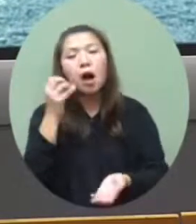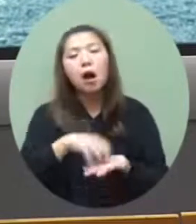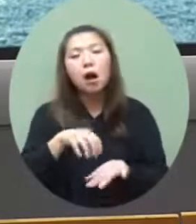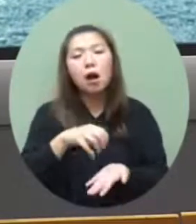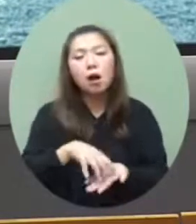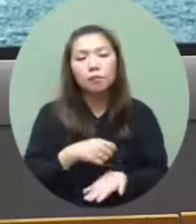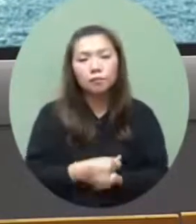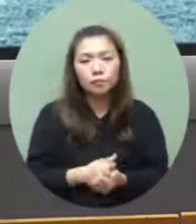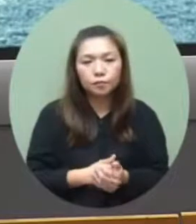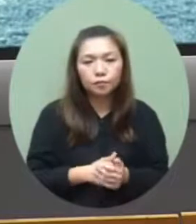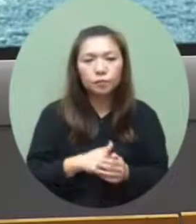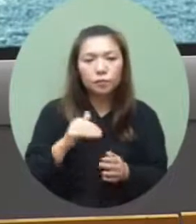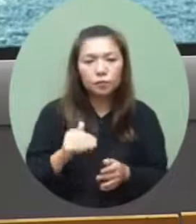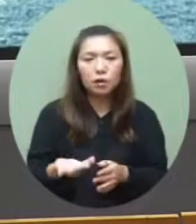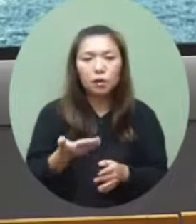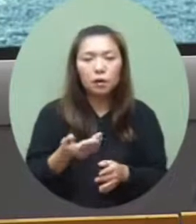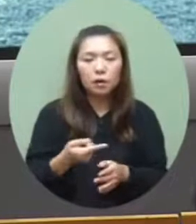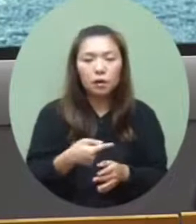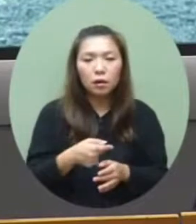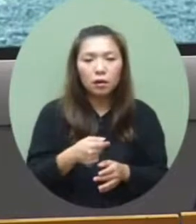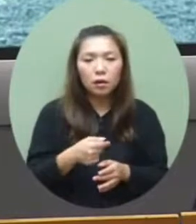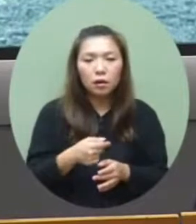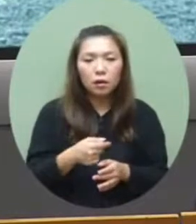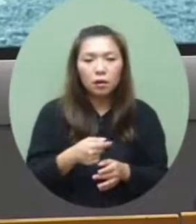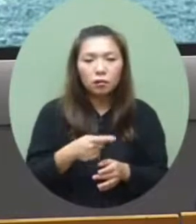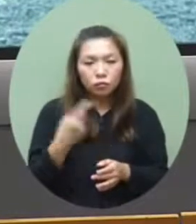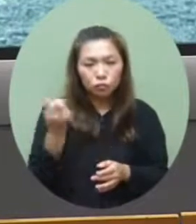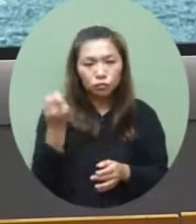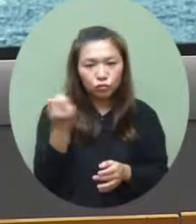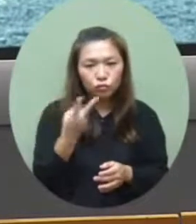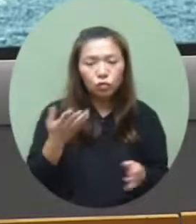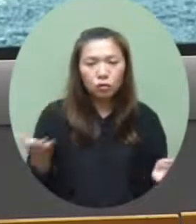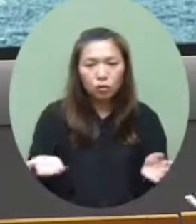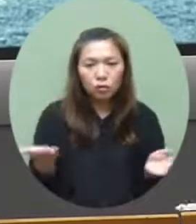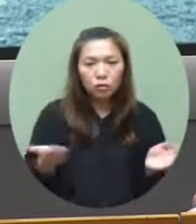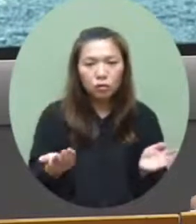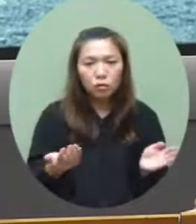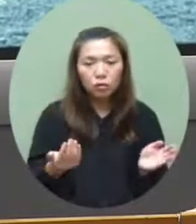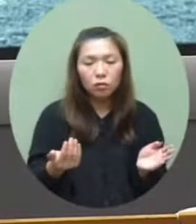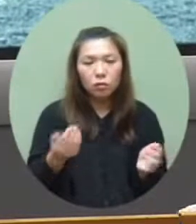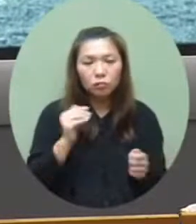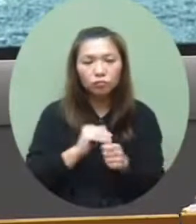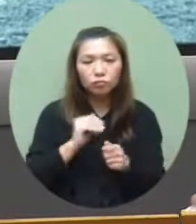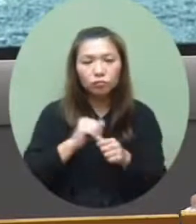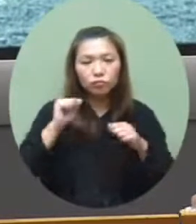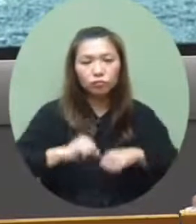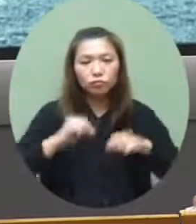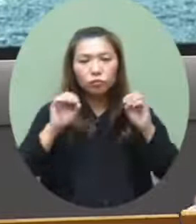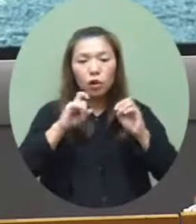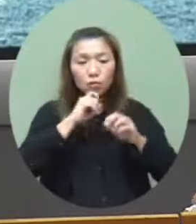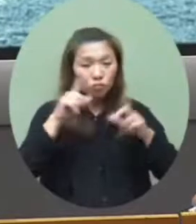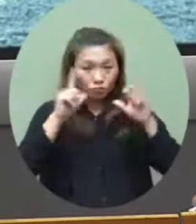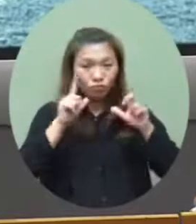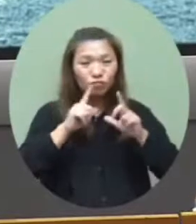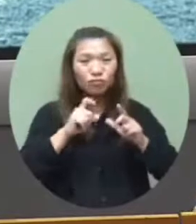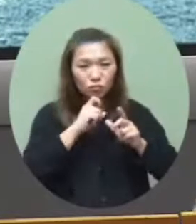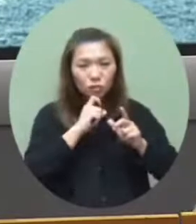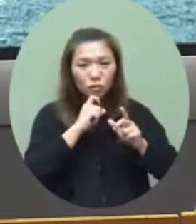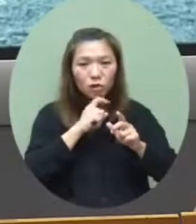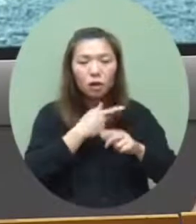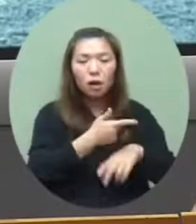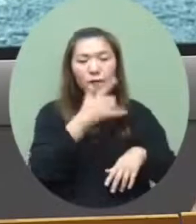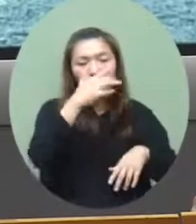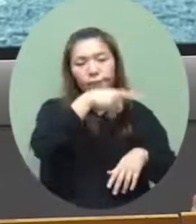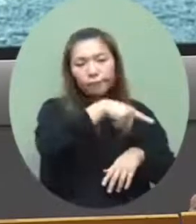son and the helper who lived with her tested positive as well. I just want to